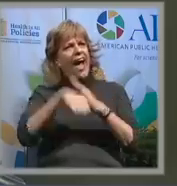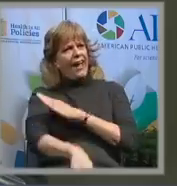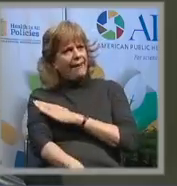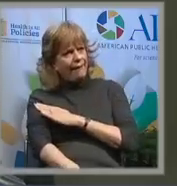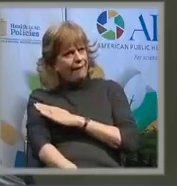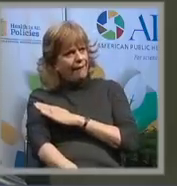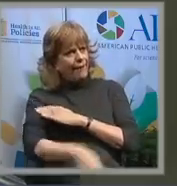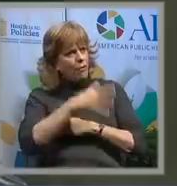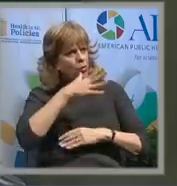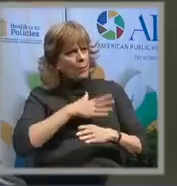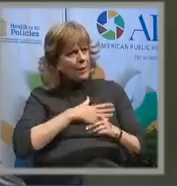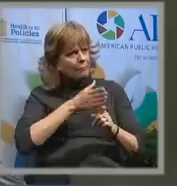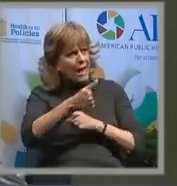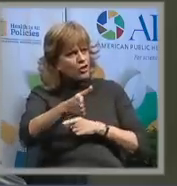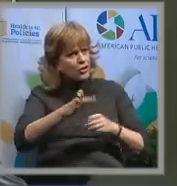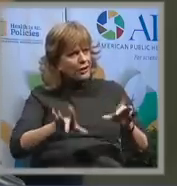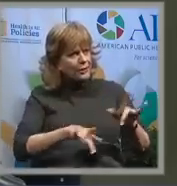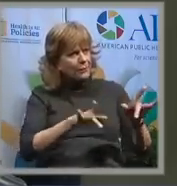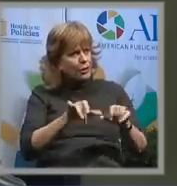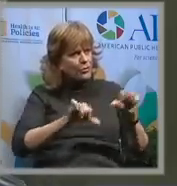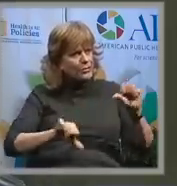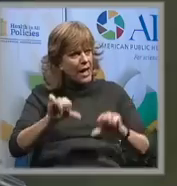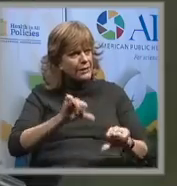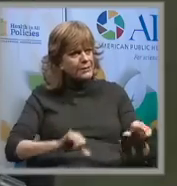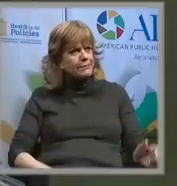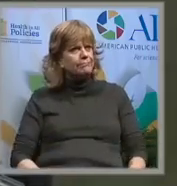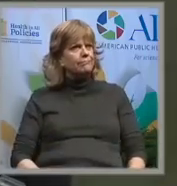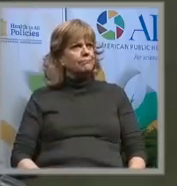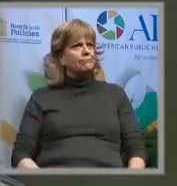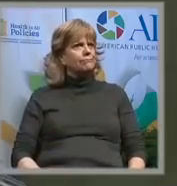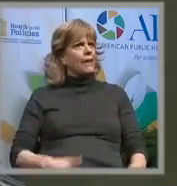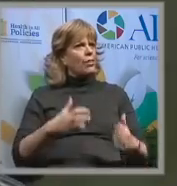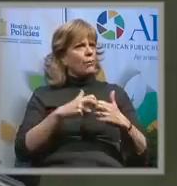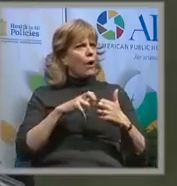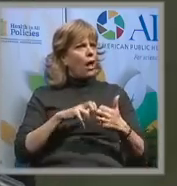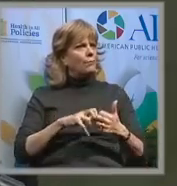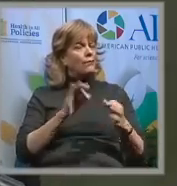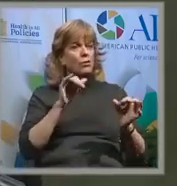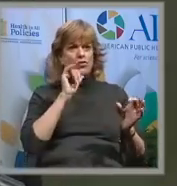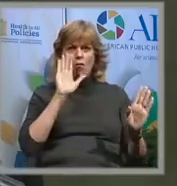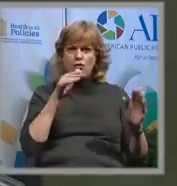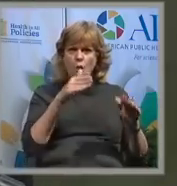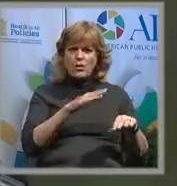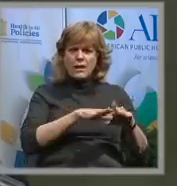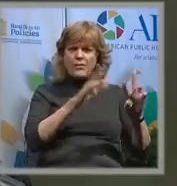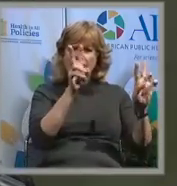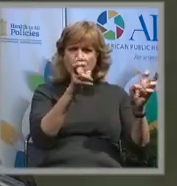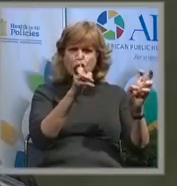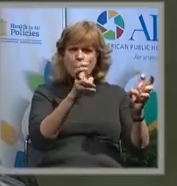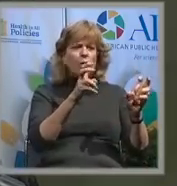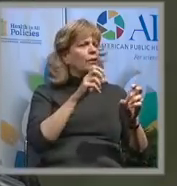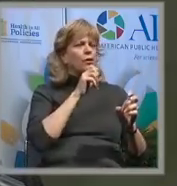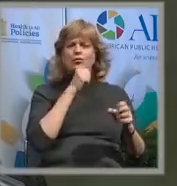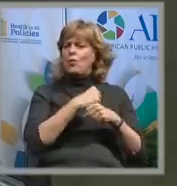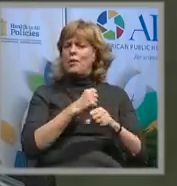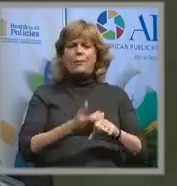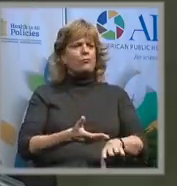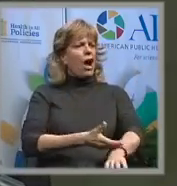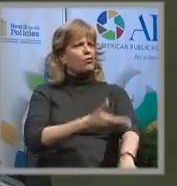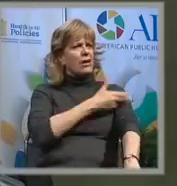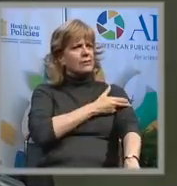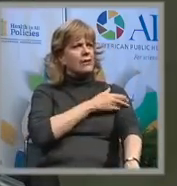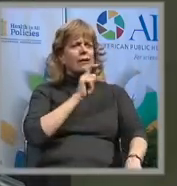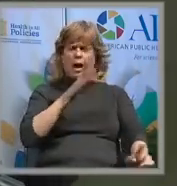in biochemistry or in health science or whatever, the problem is that if you don't focus on the issue, you don't make progress. You